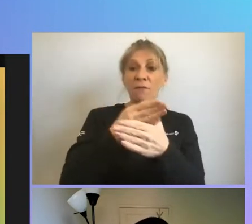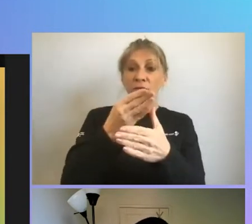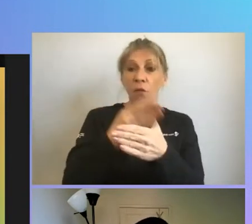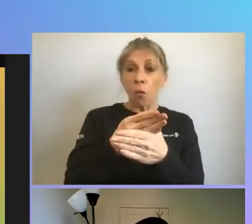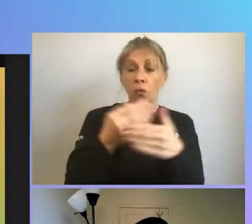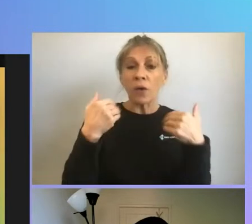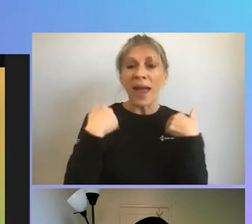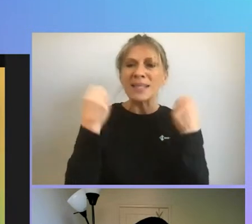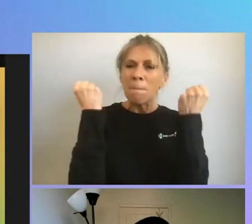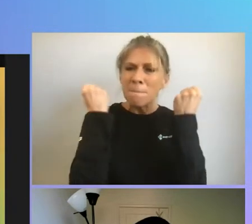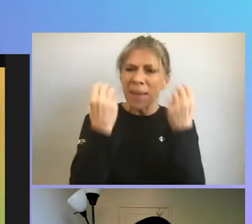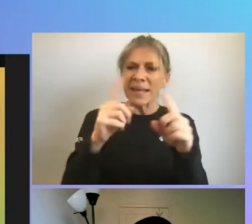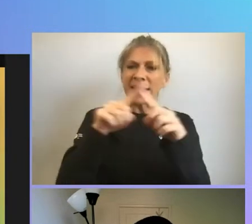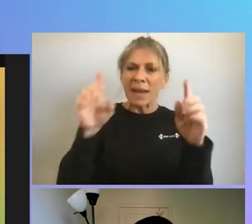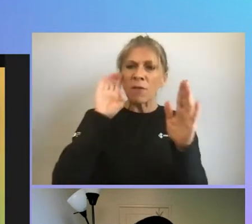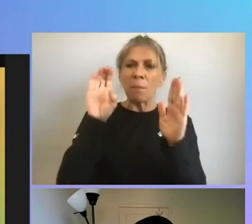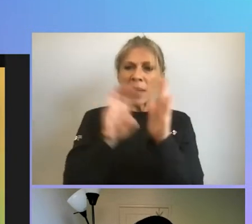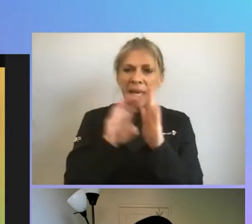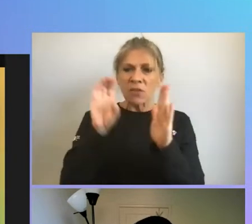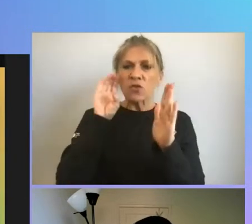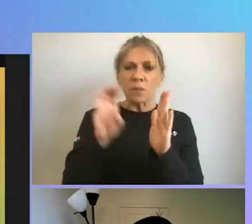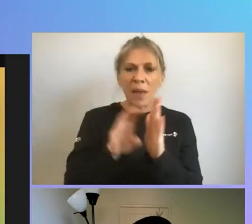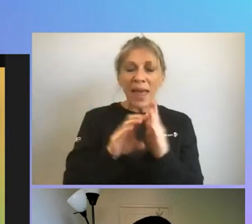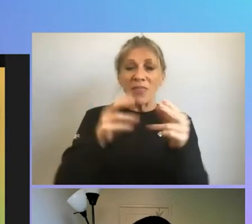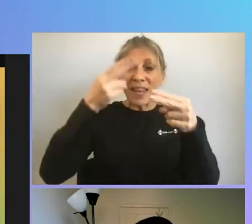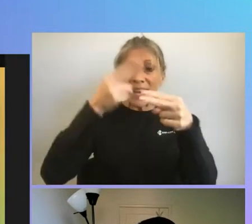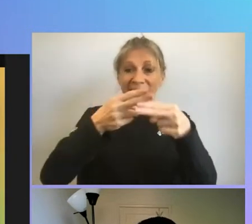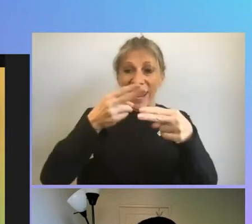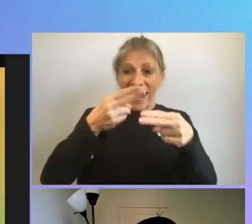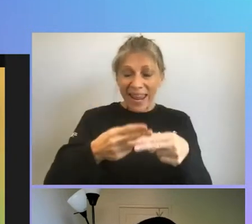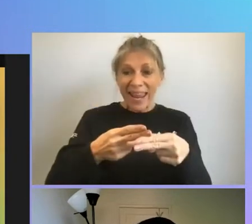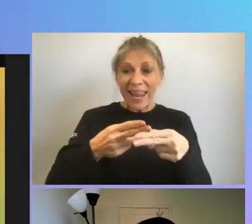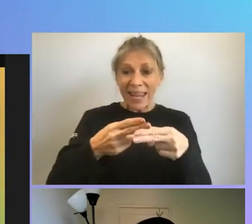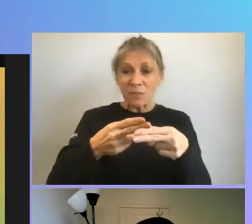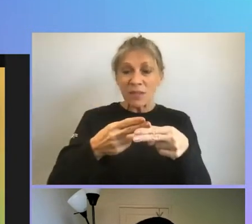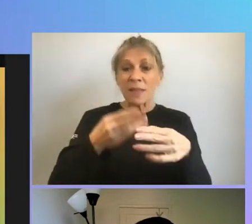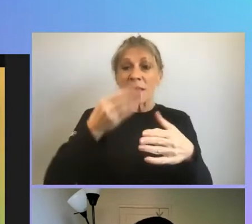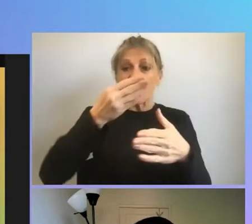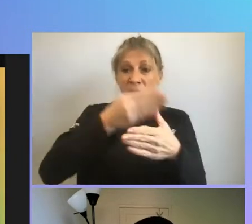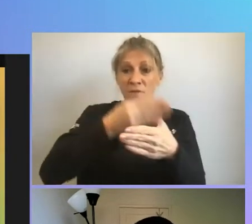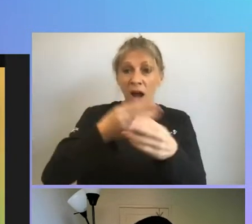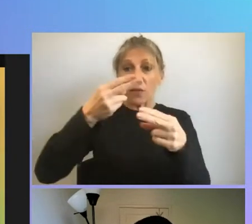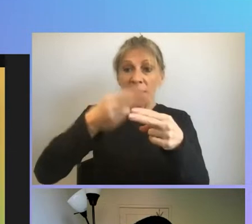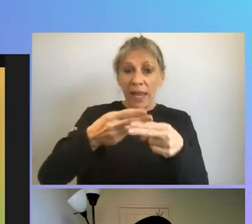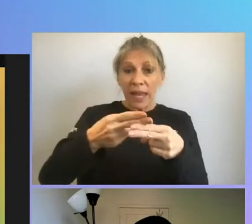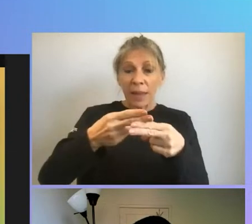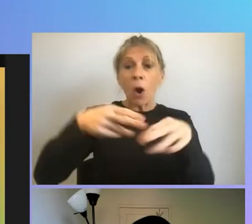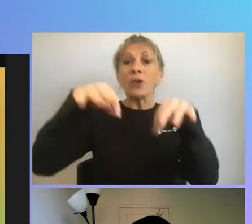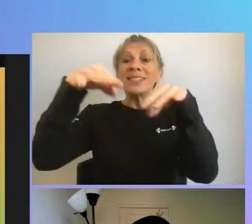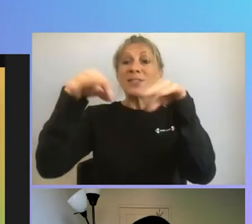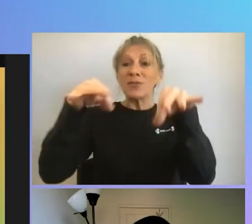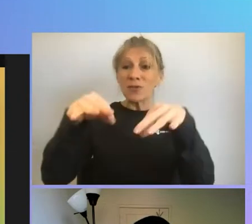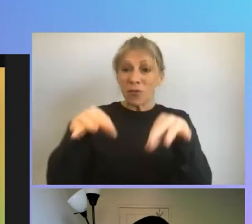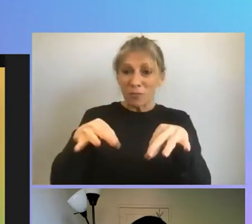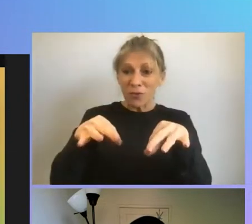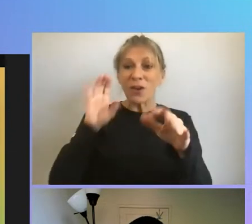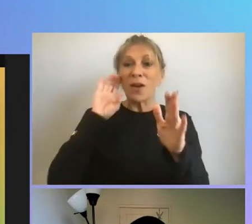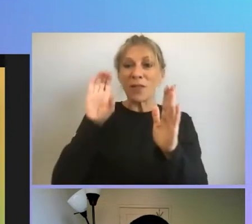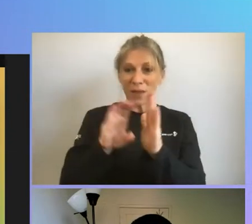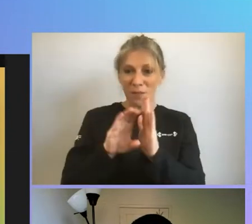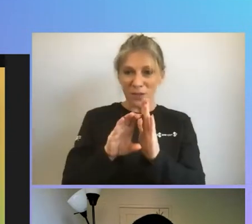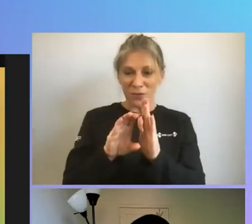of images, and the names of those images, the file names, are descriptions of the image.